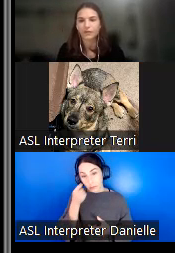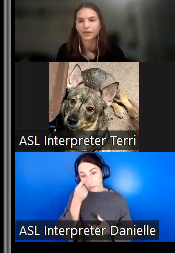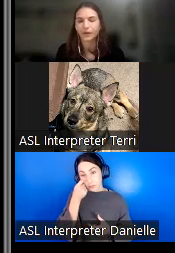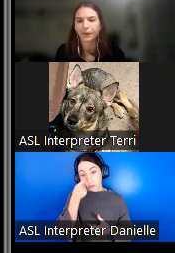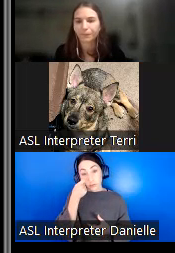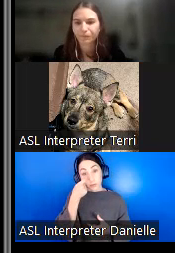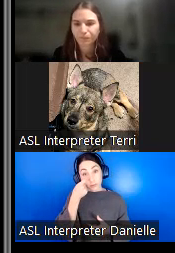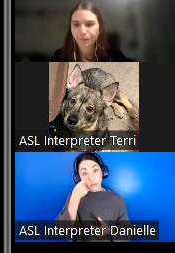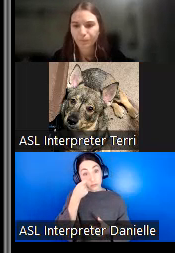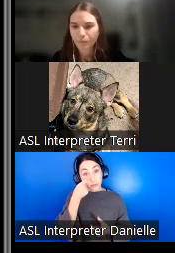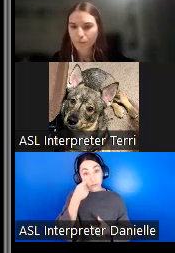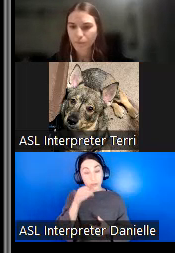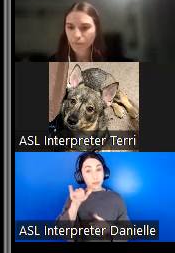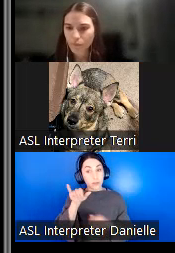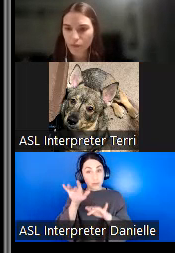Yeah, these are all really great.